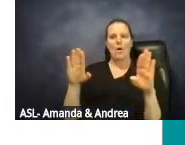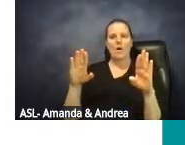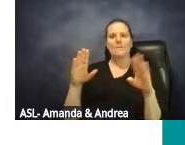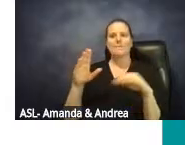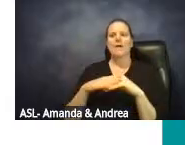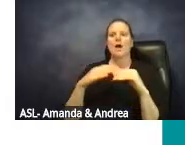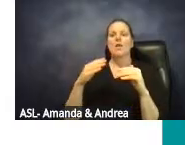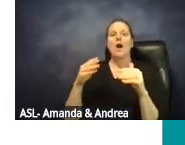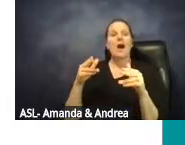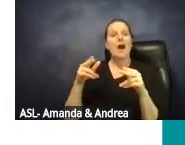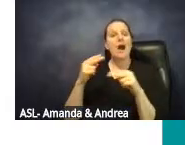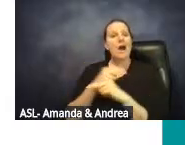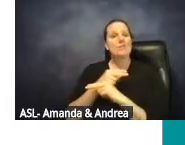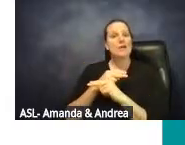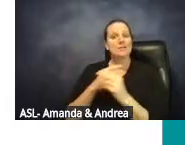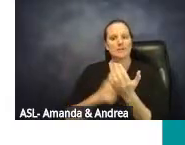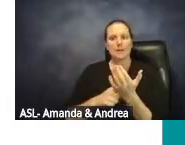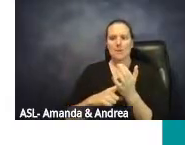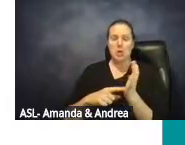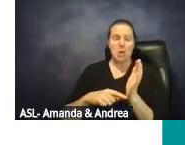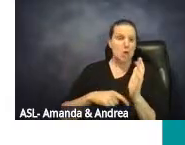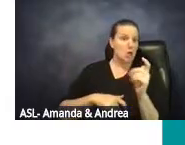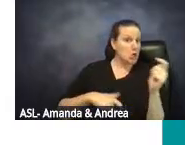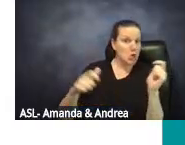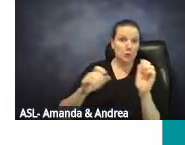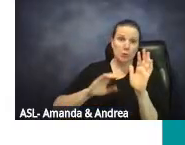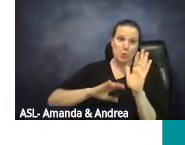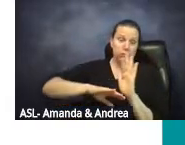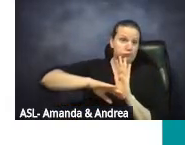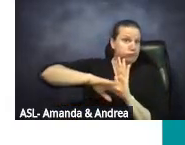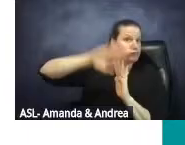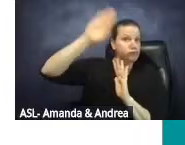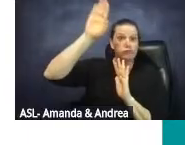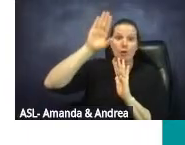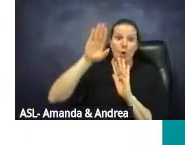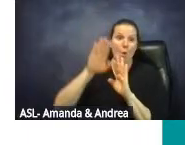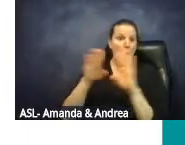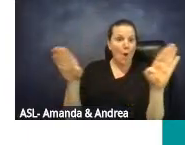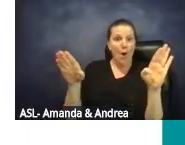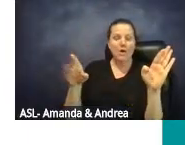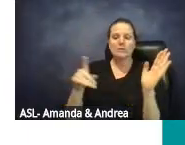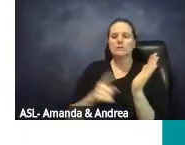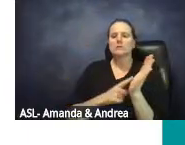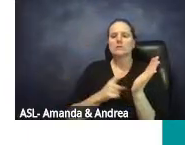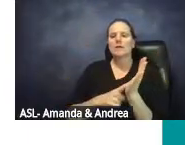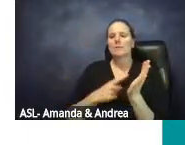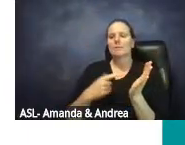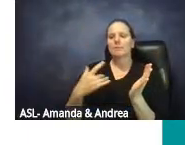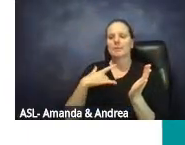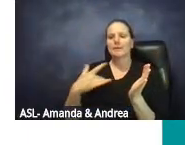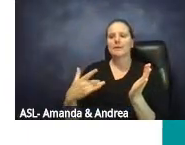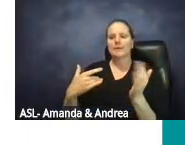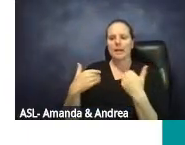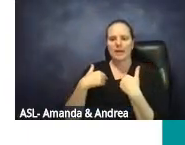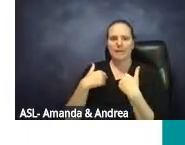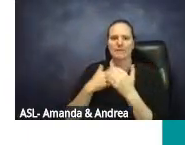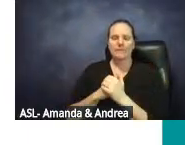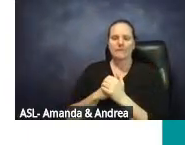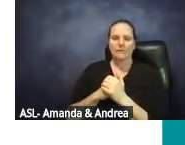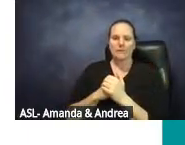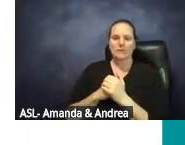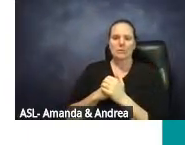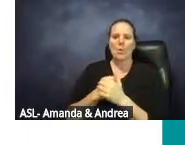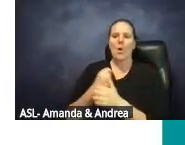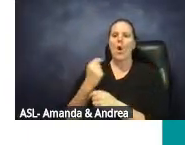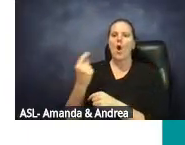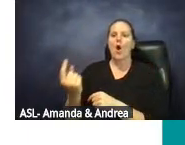highway, sometimes you drive by, there's those huge walls. Oftentimes they have, they always